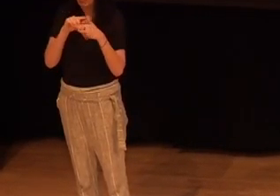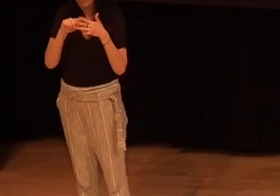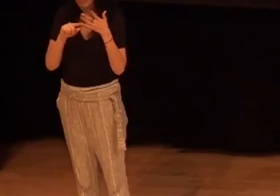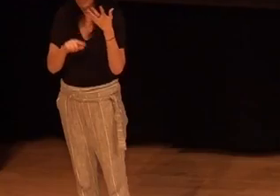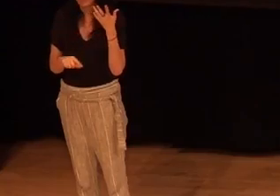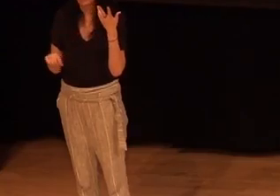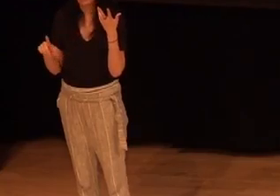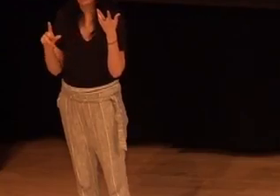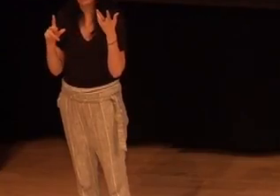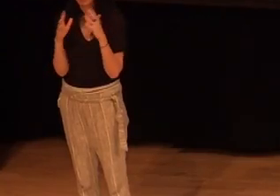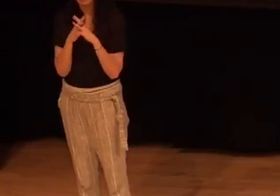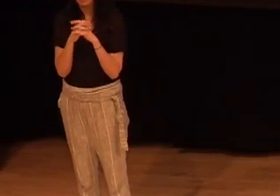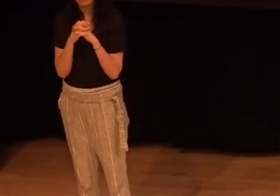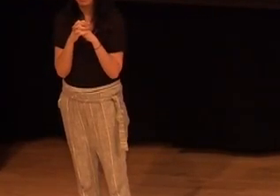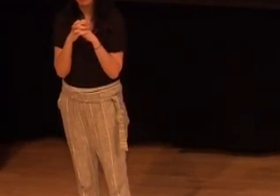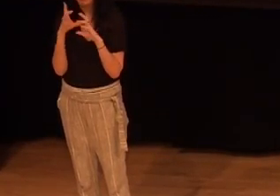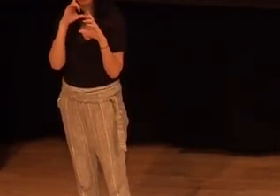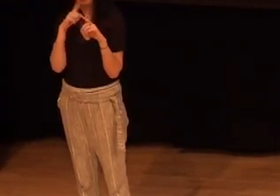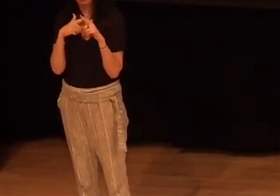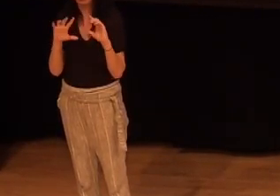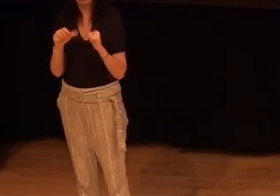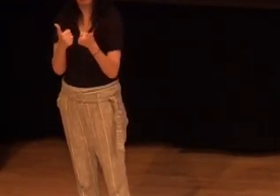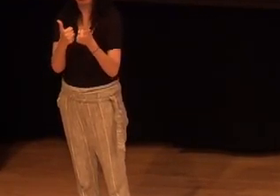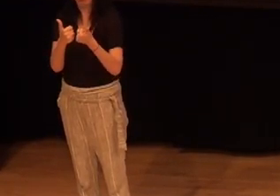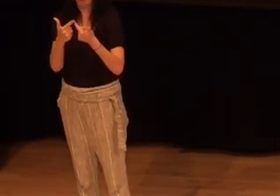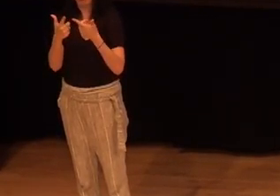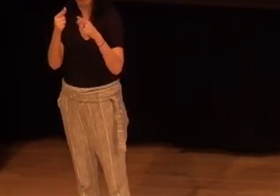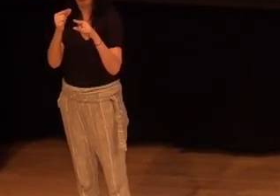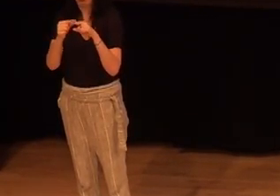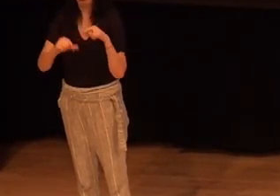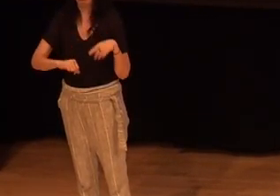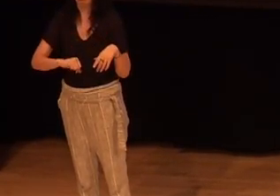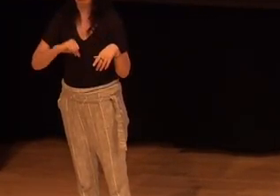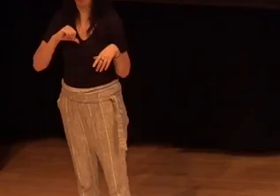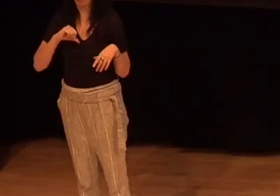to challenge the term pride, though, and think about it.